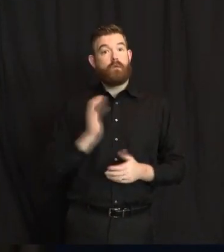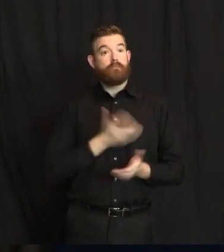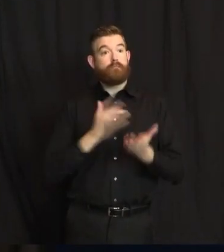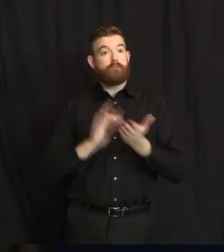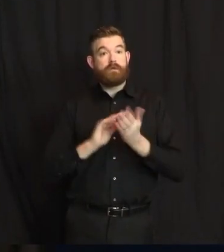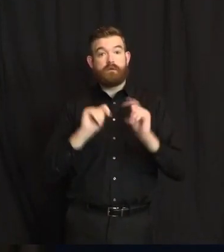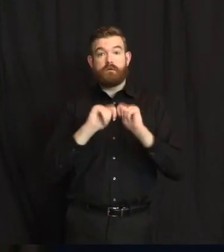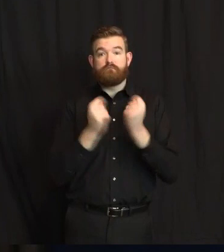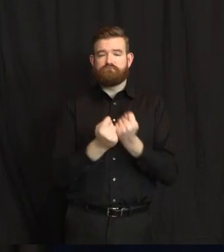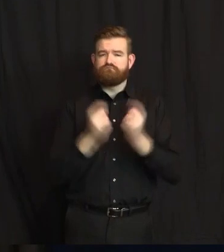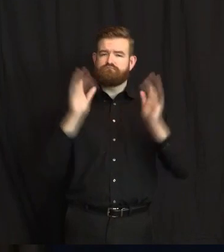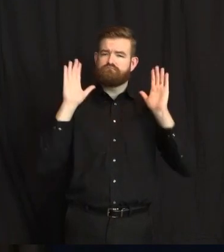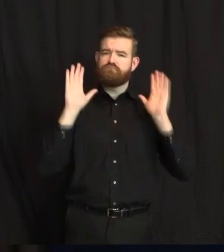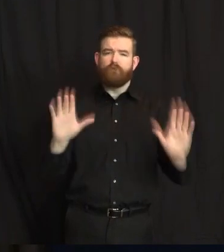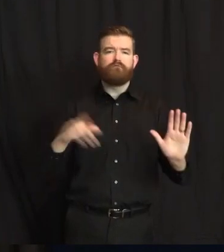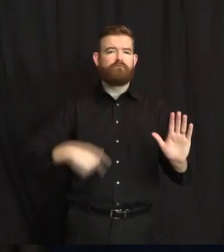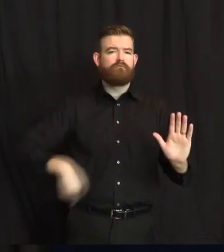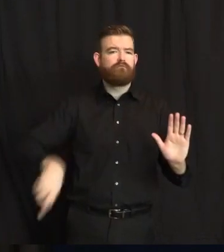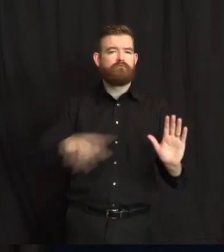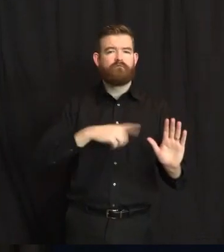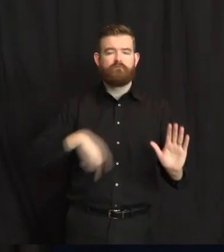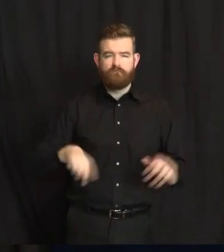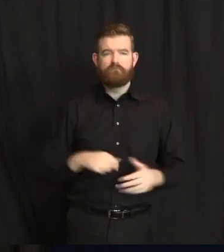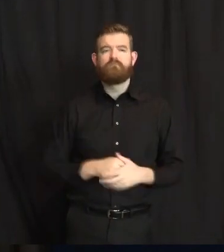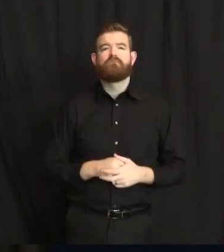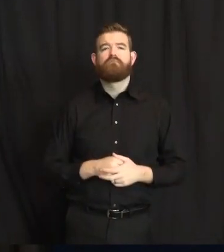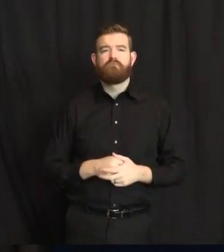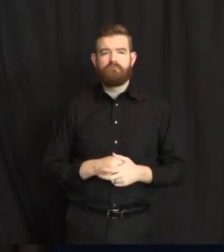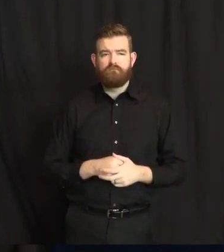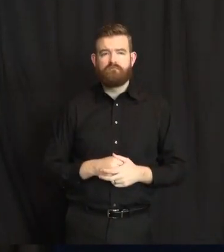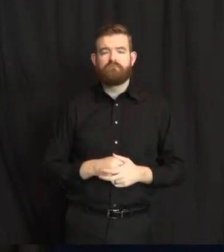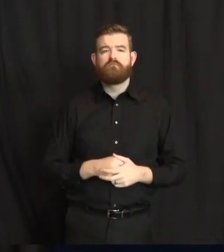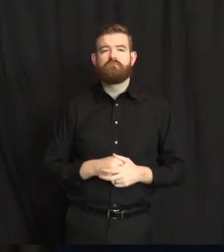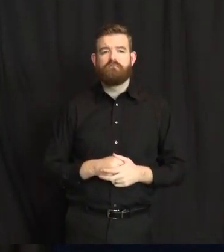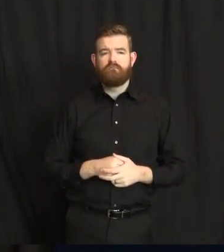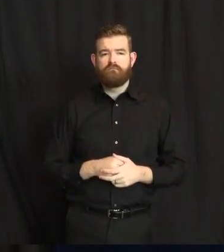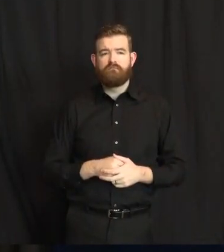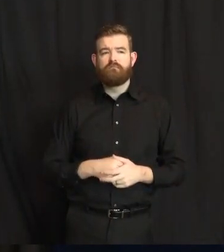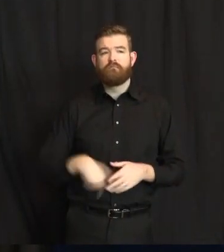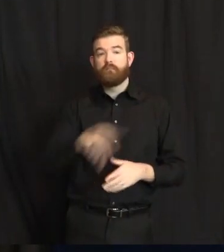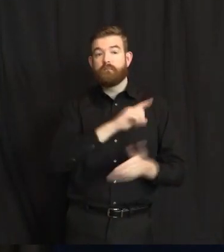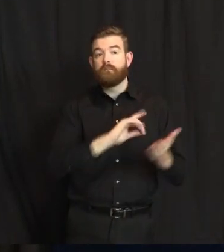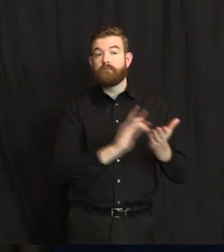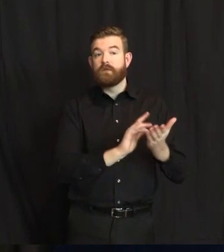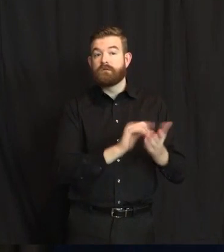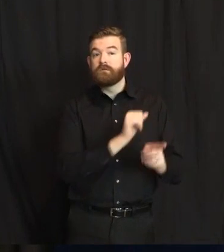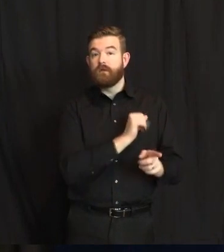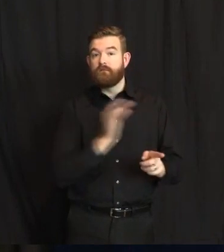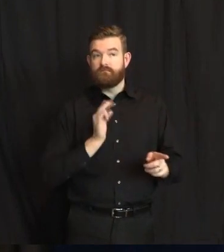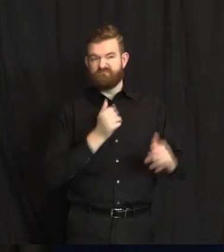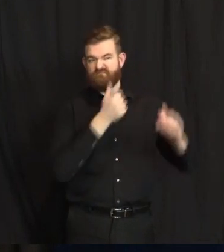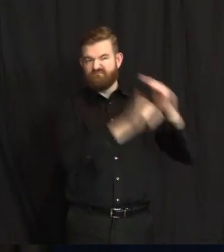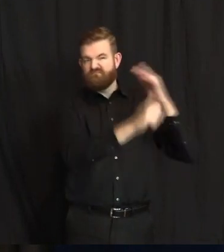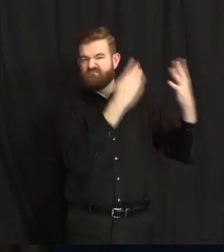the medical staff at DOC, but also of our contracted vendor, Rutgers University, who has been